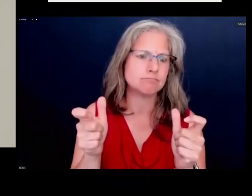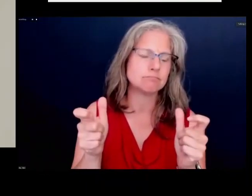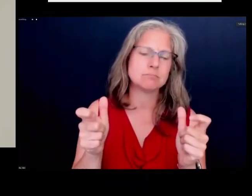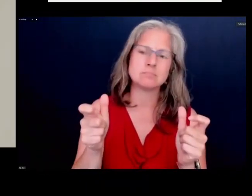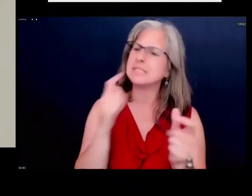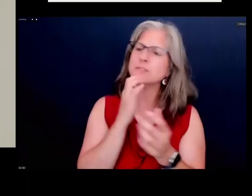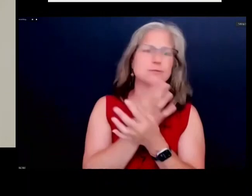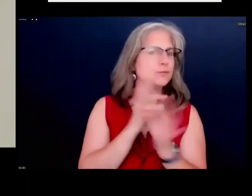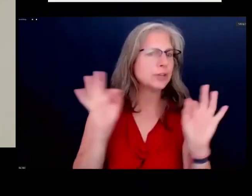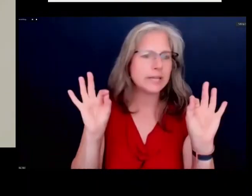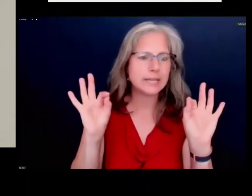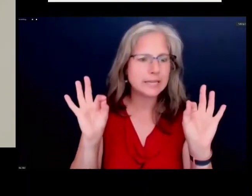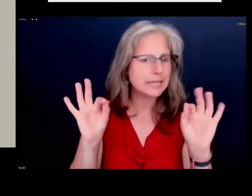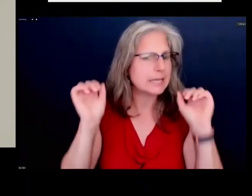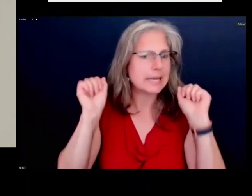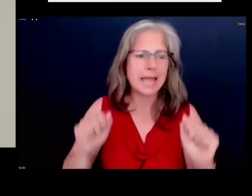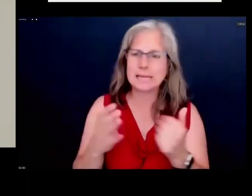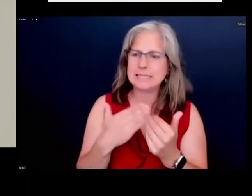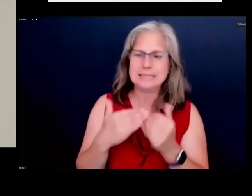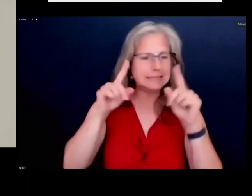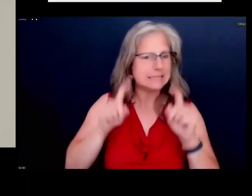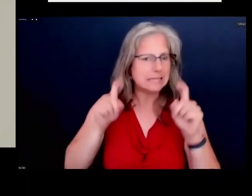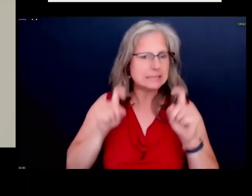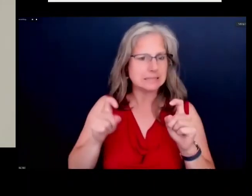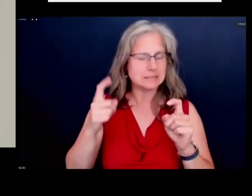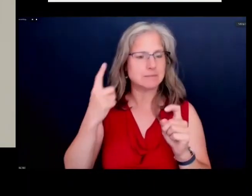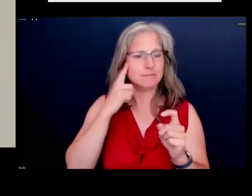testing opportunity. It is free, and